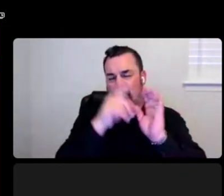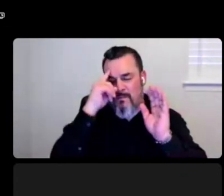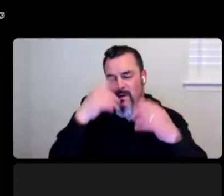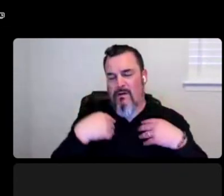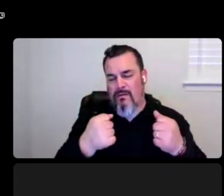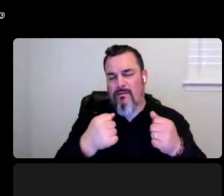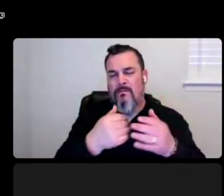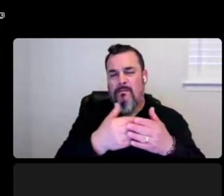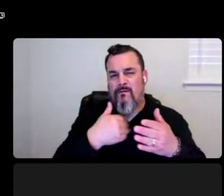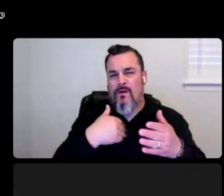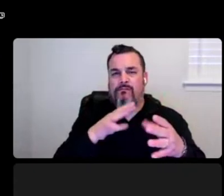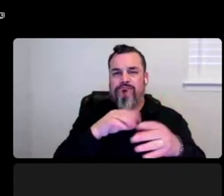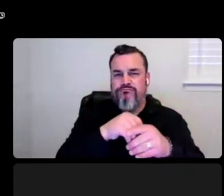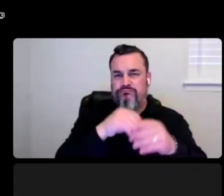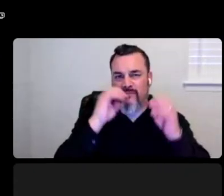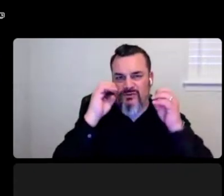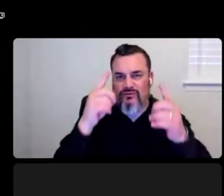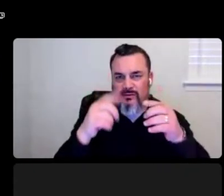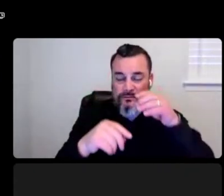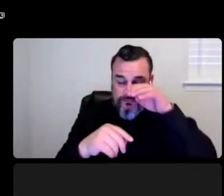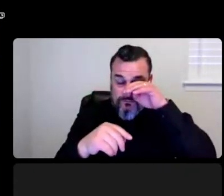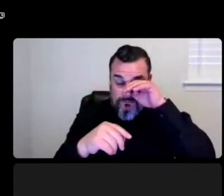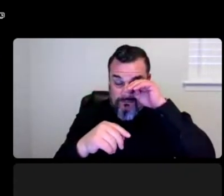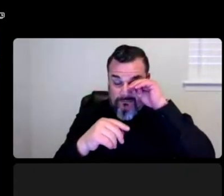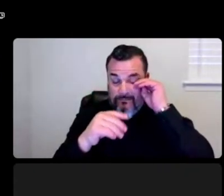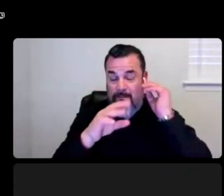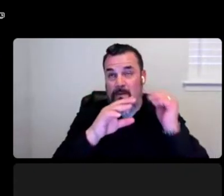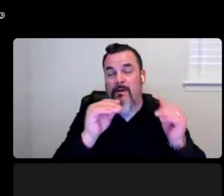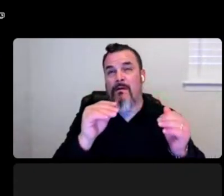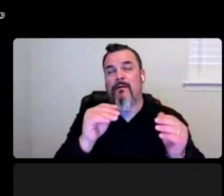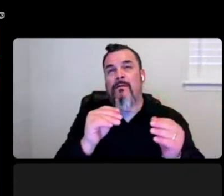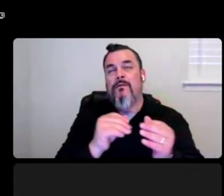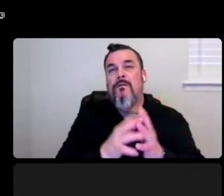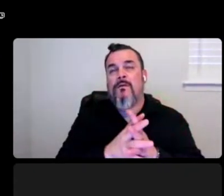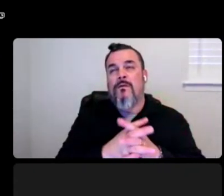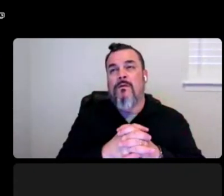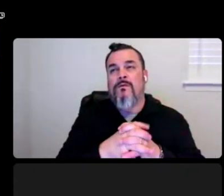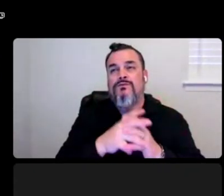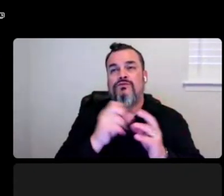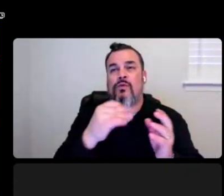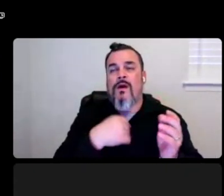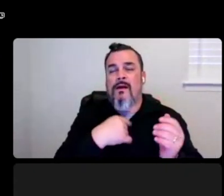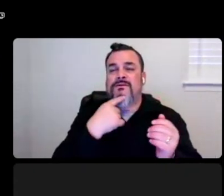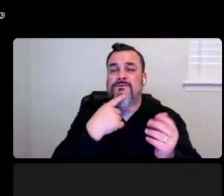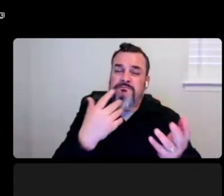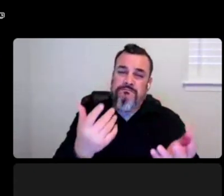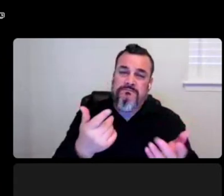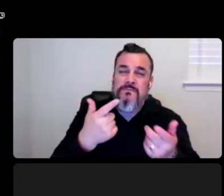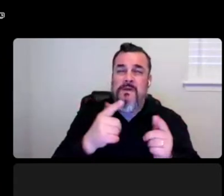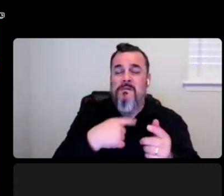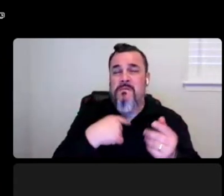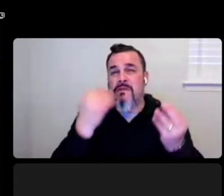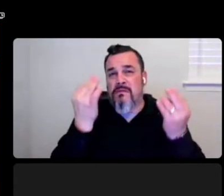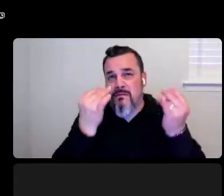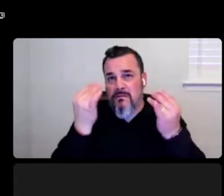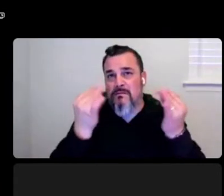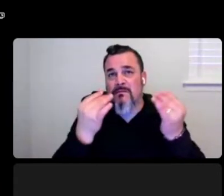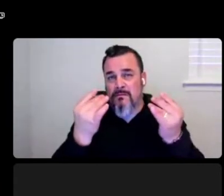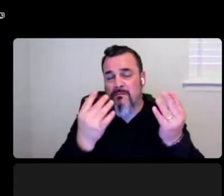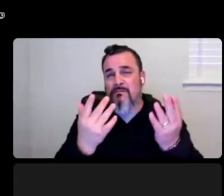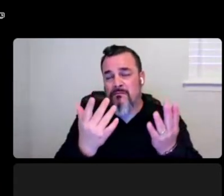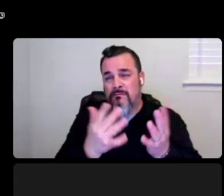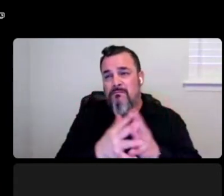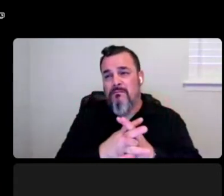before I got into education. And so I said, well, let me think about it.